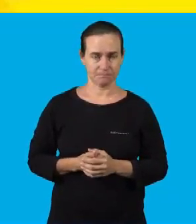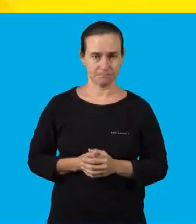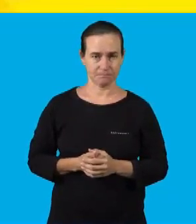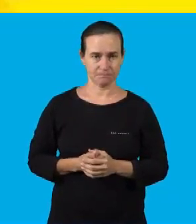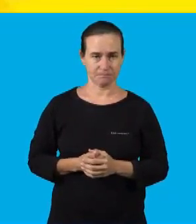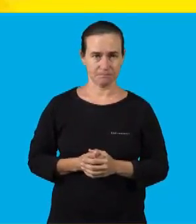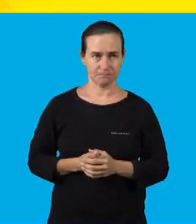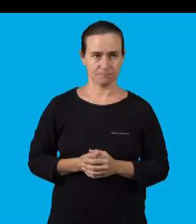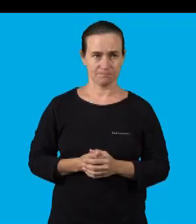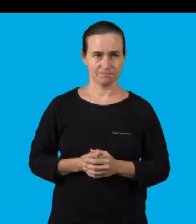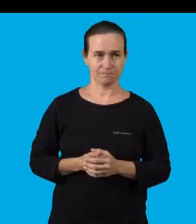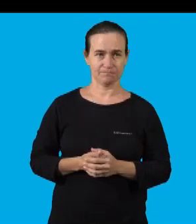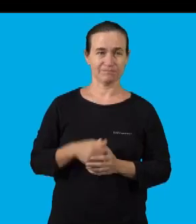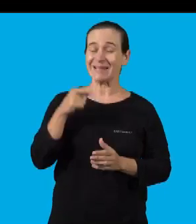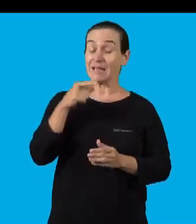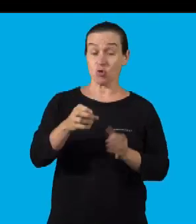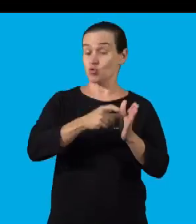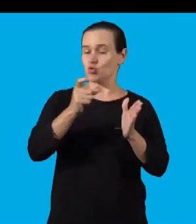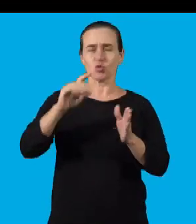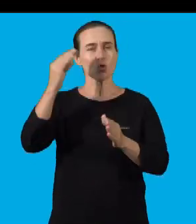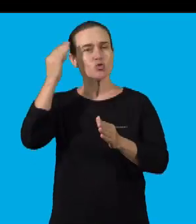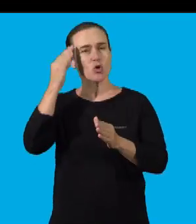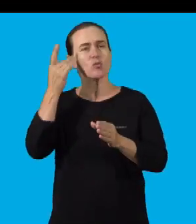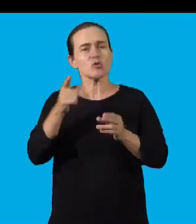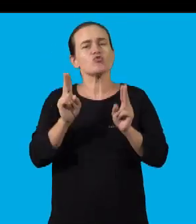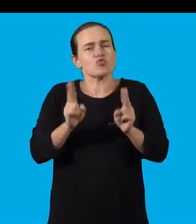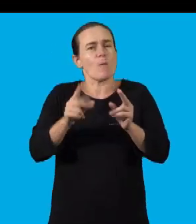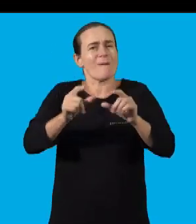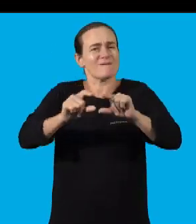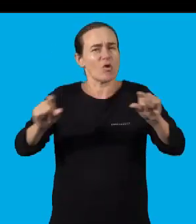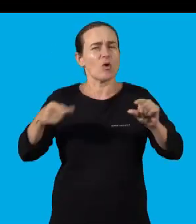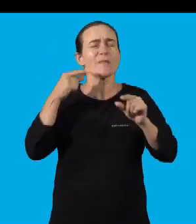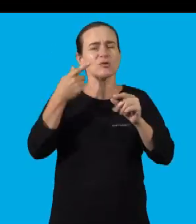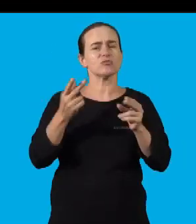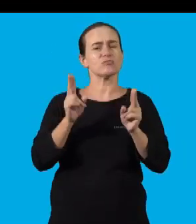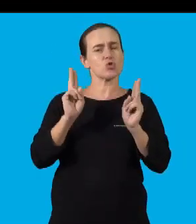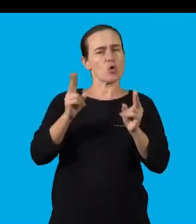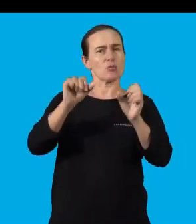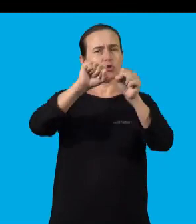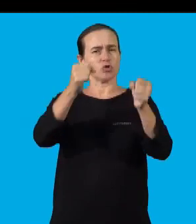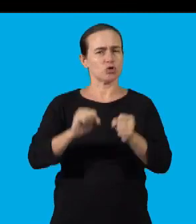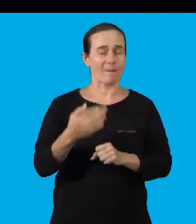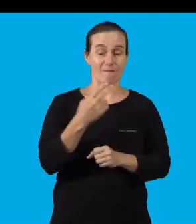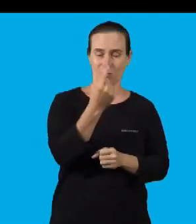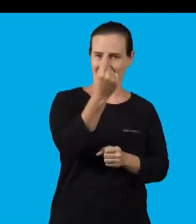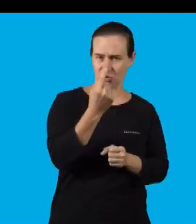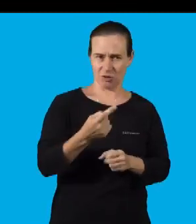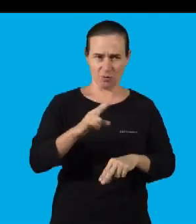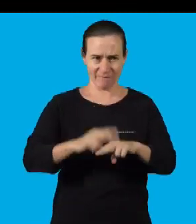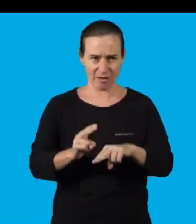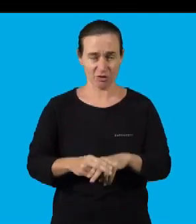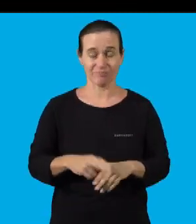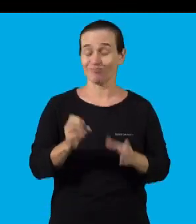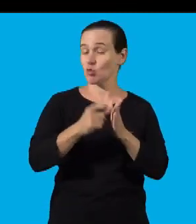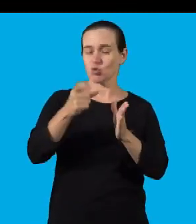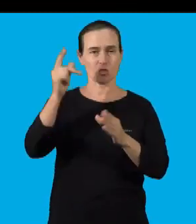is, learners do not know the standard forms as well as the general shape of each function. Learners